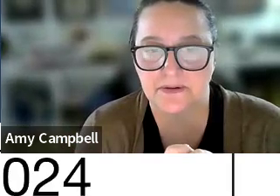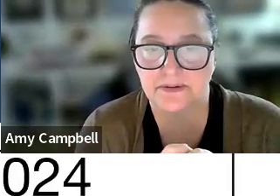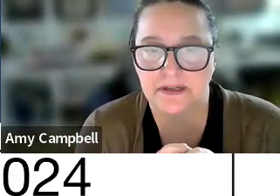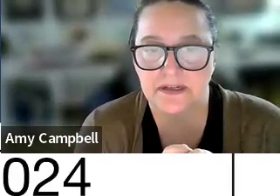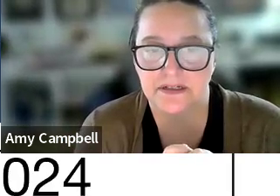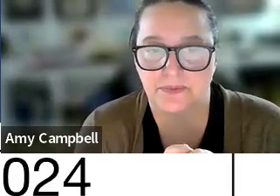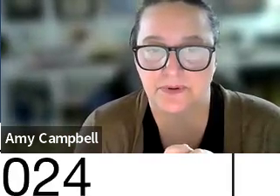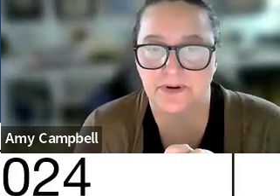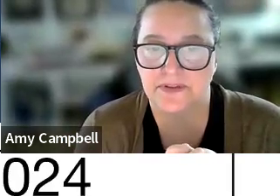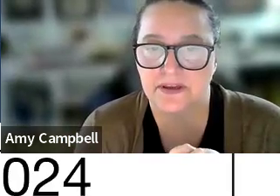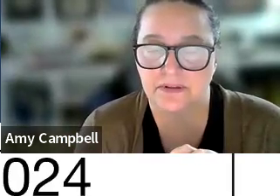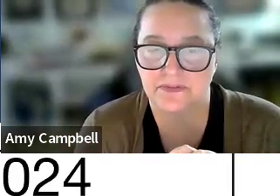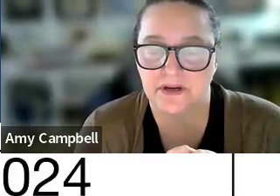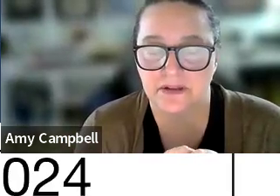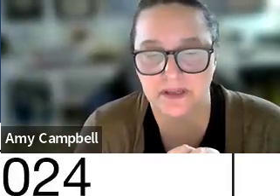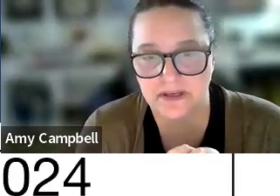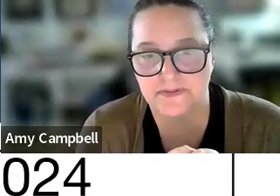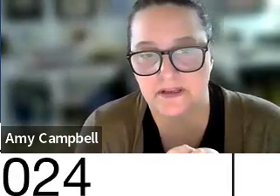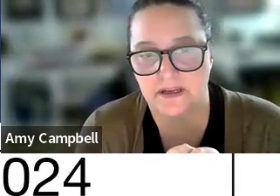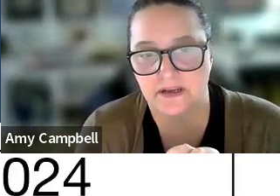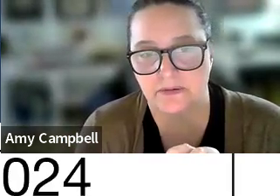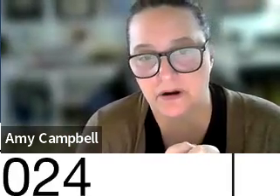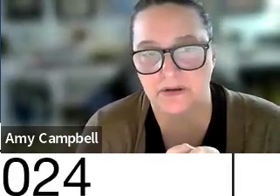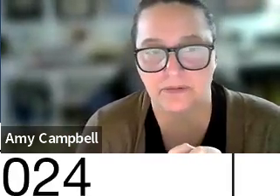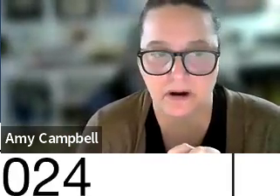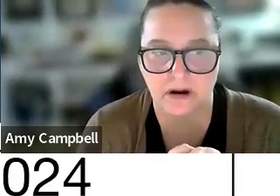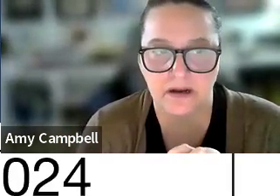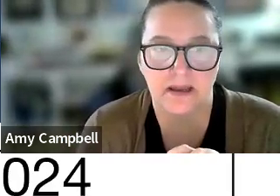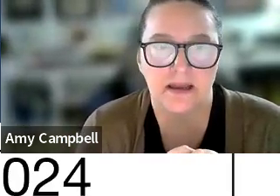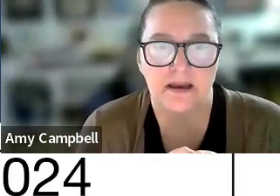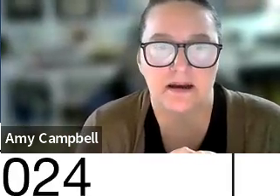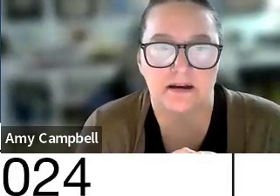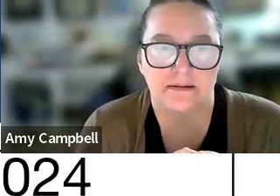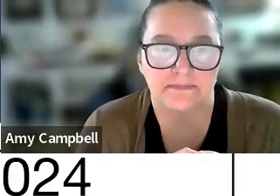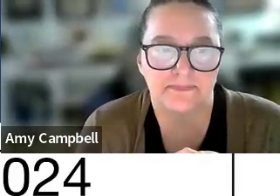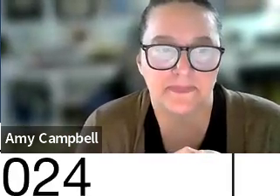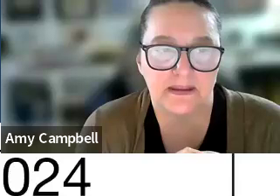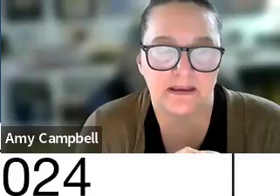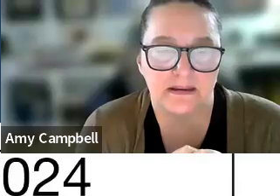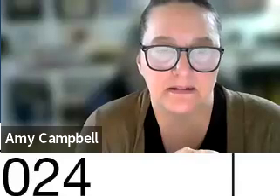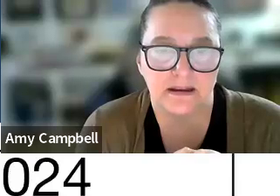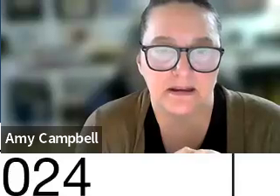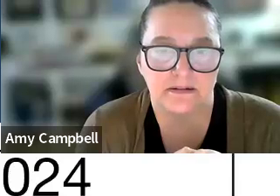with you to prove that you live where you live and that you are who you are, and